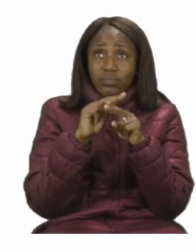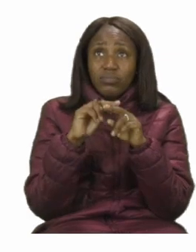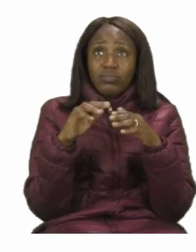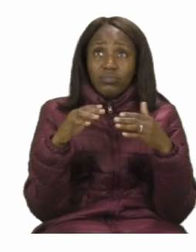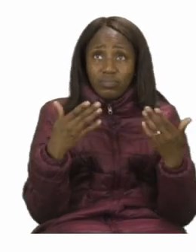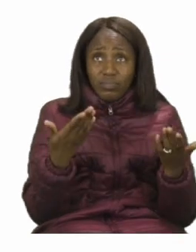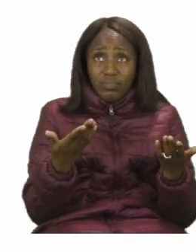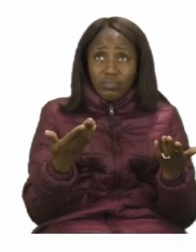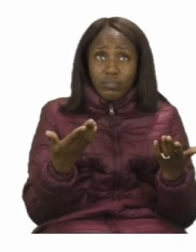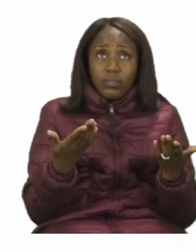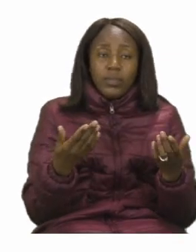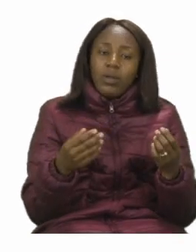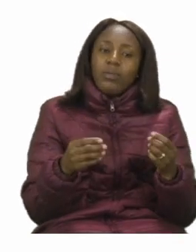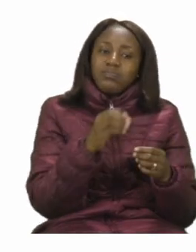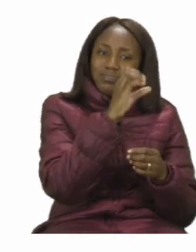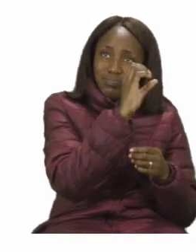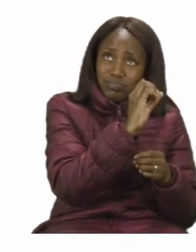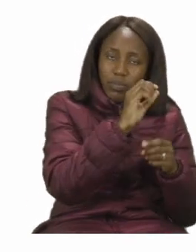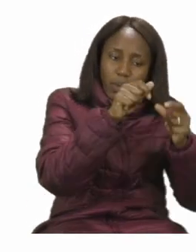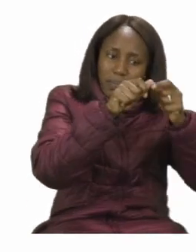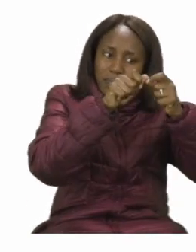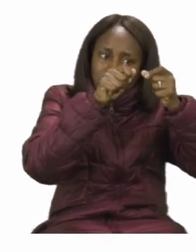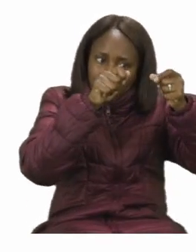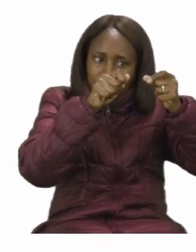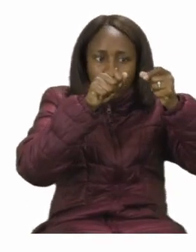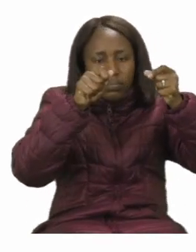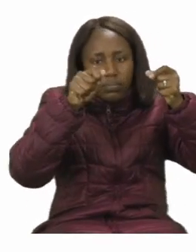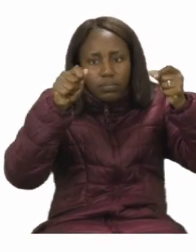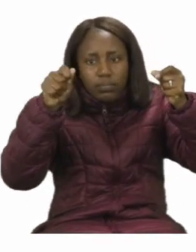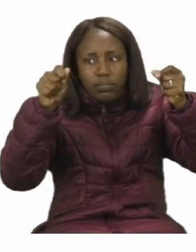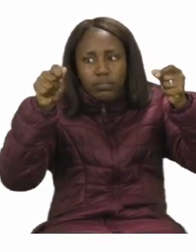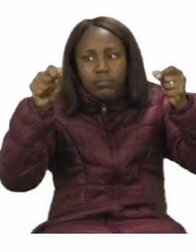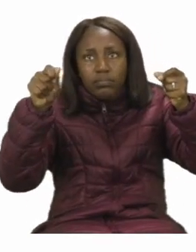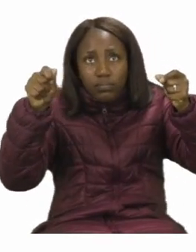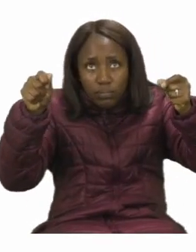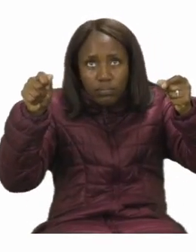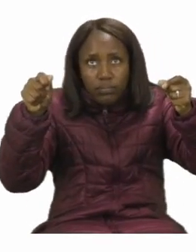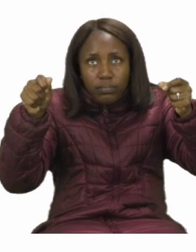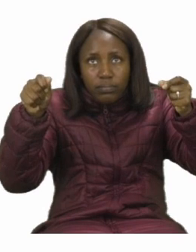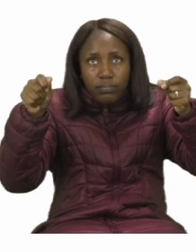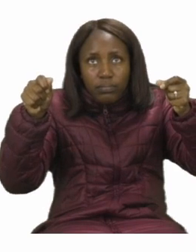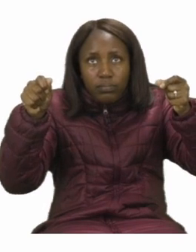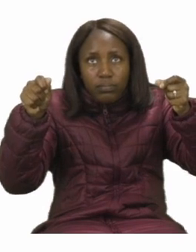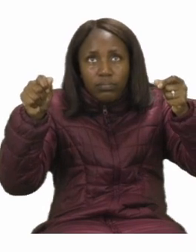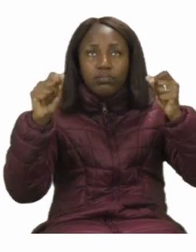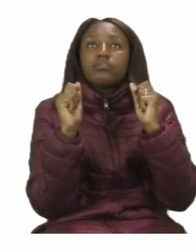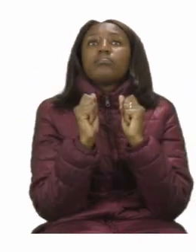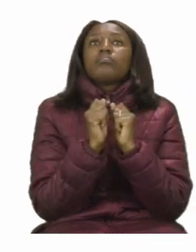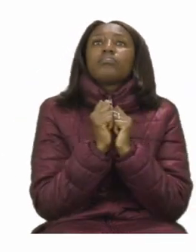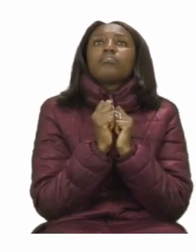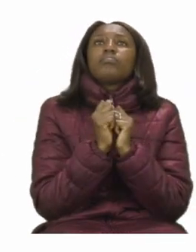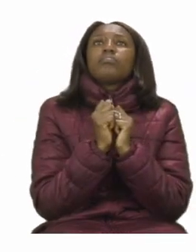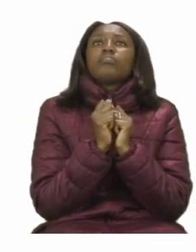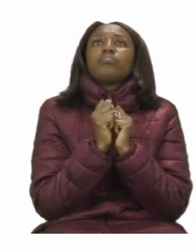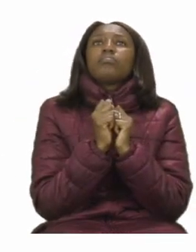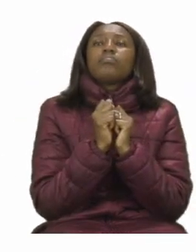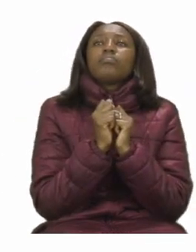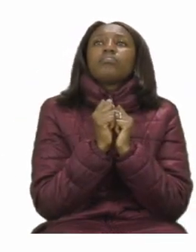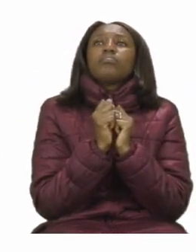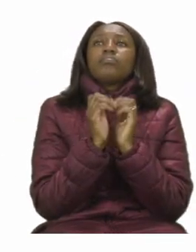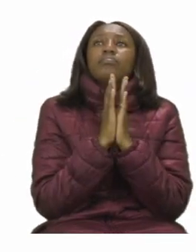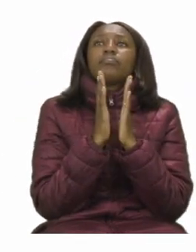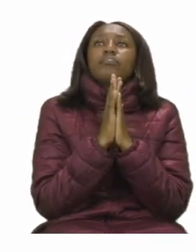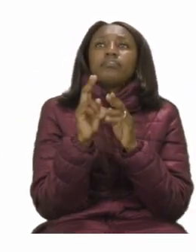beginning to the end. And for these objects, you can also make use of